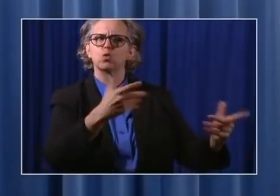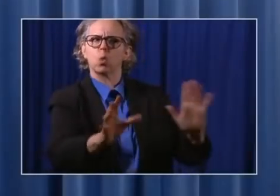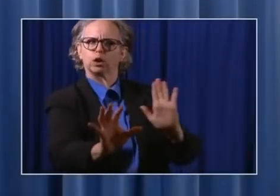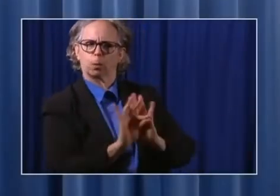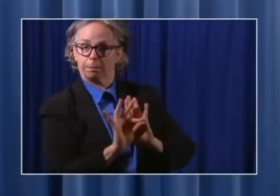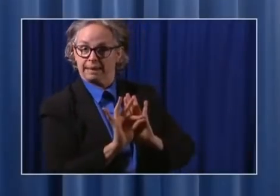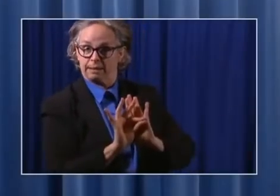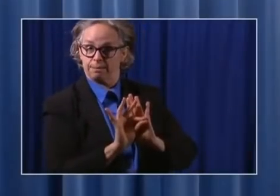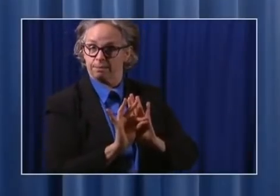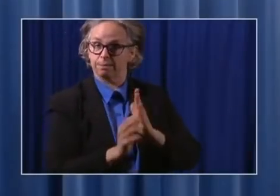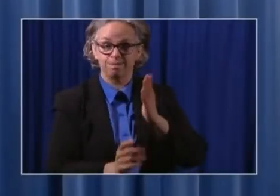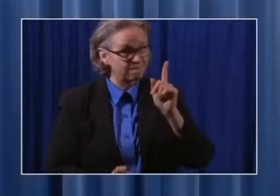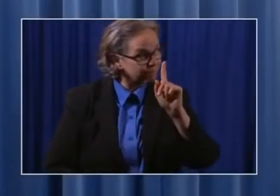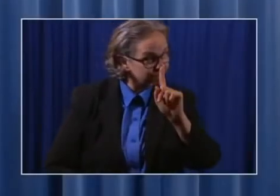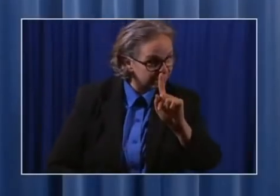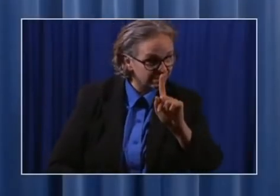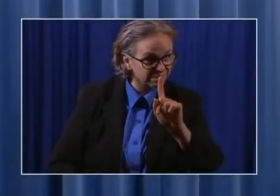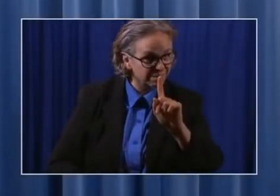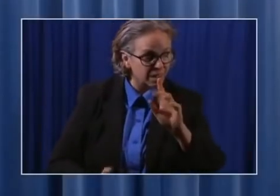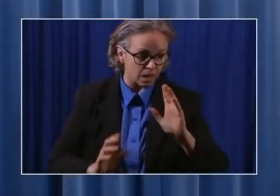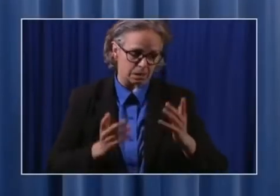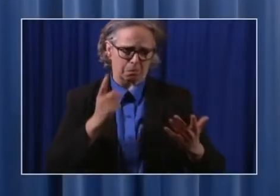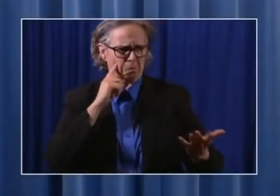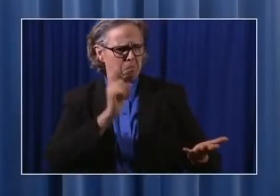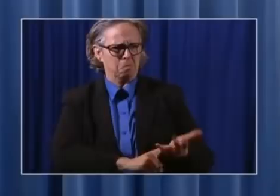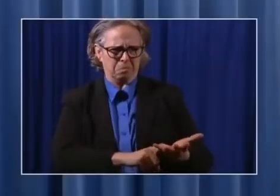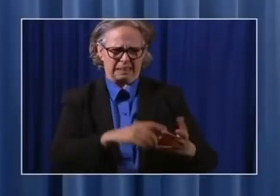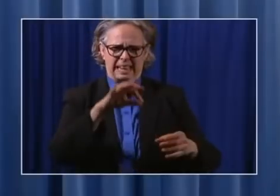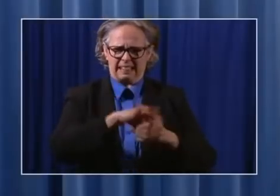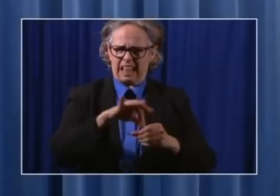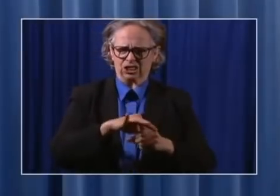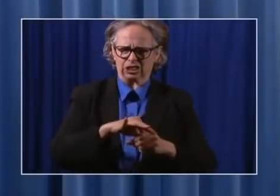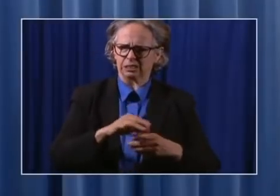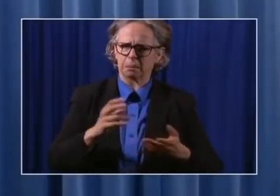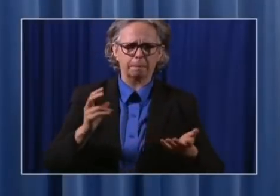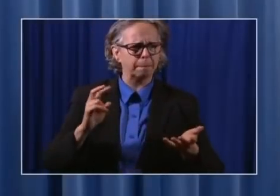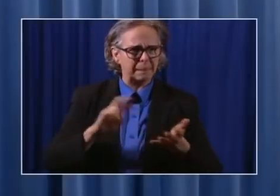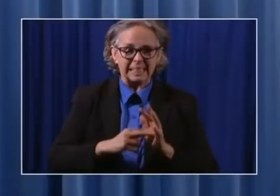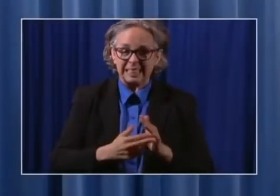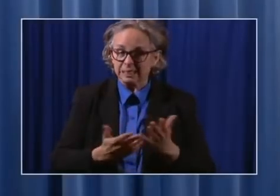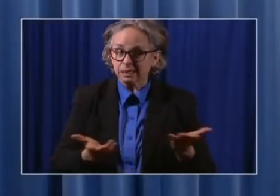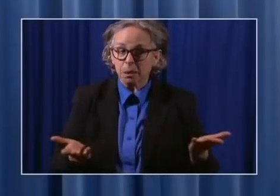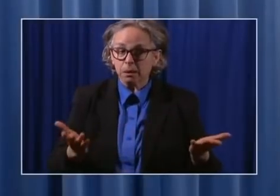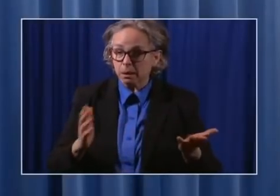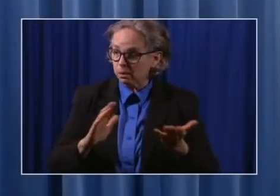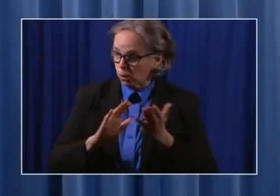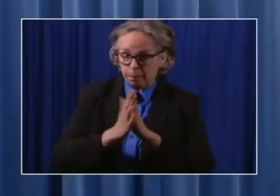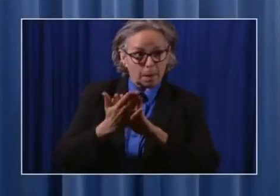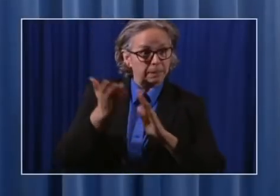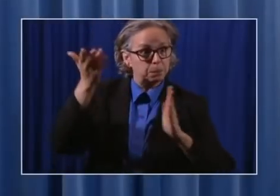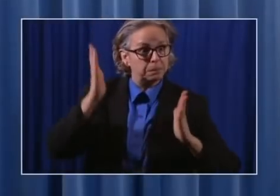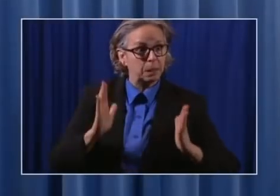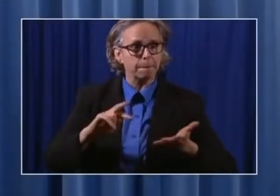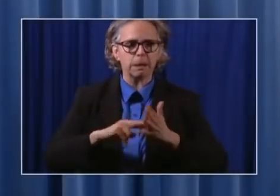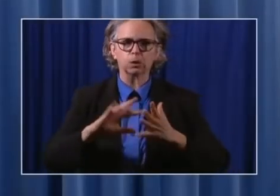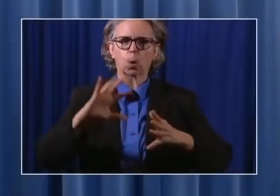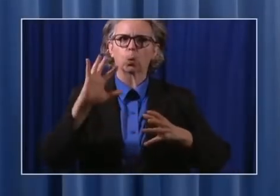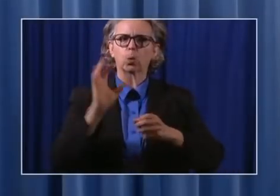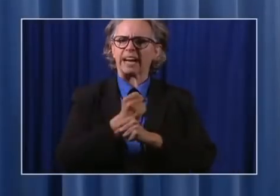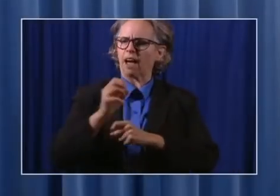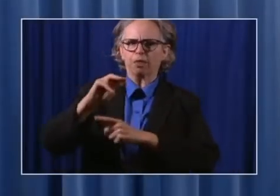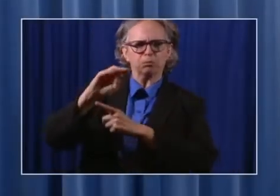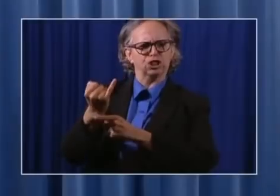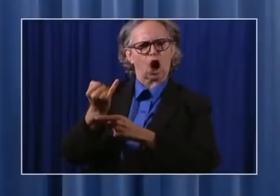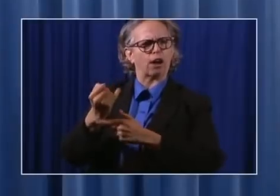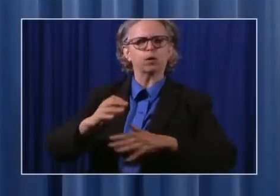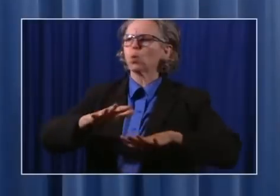for a speaker to be elected, they have to have a majority of the votes. And I know that this is a process.